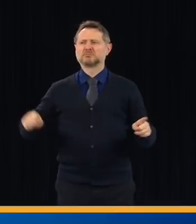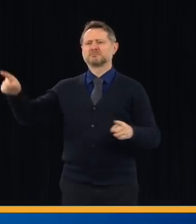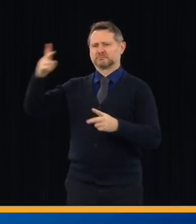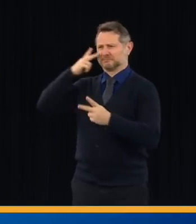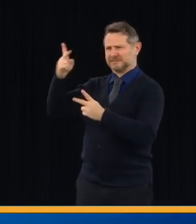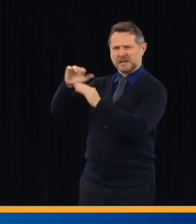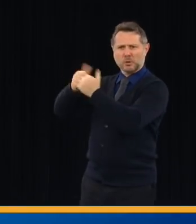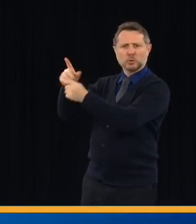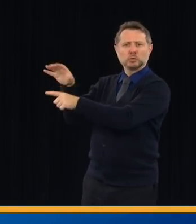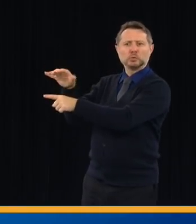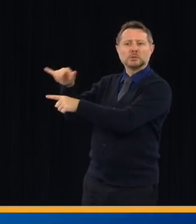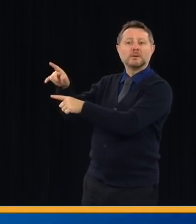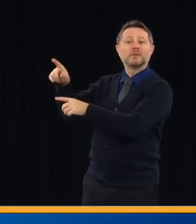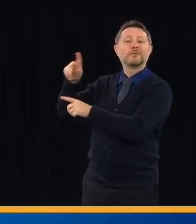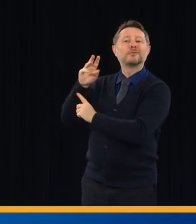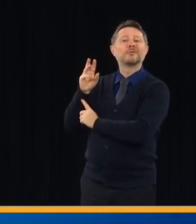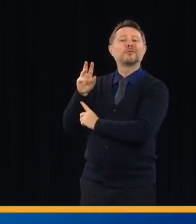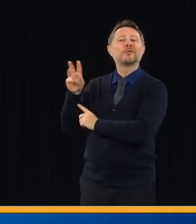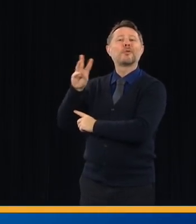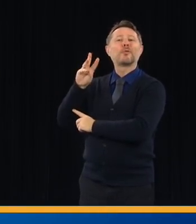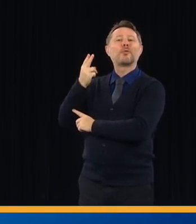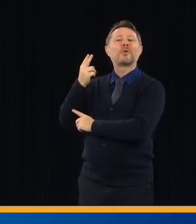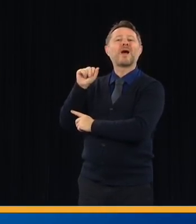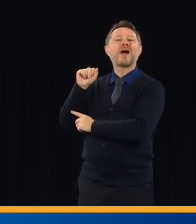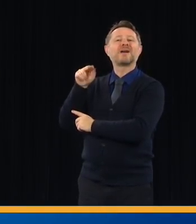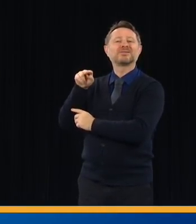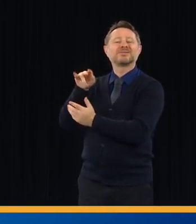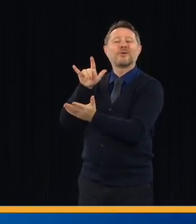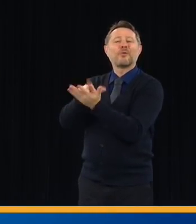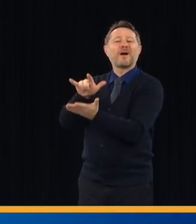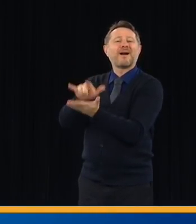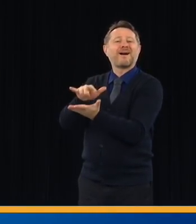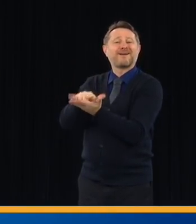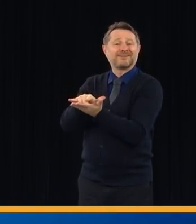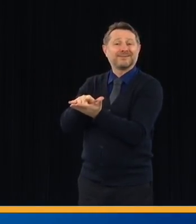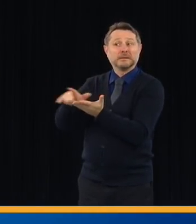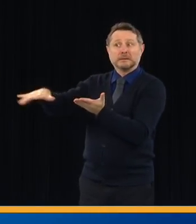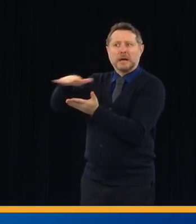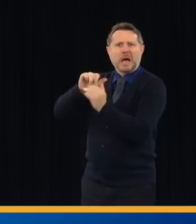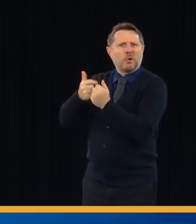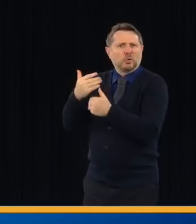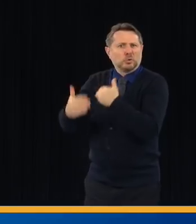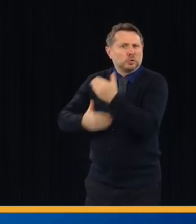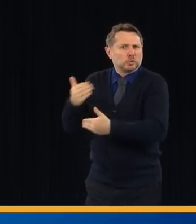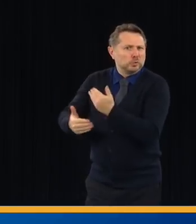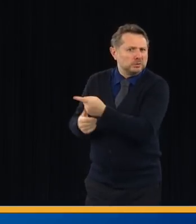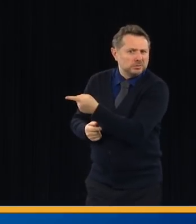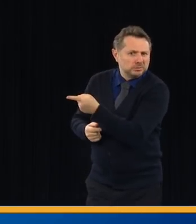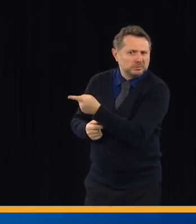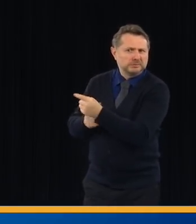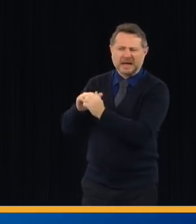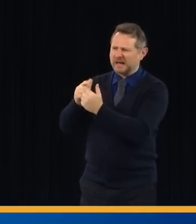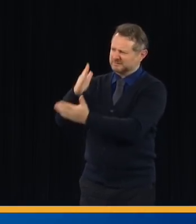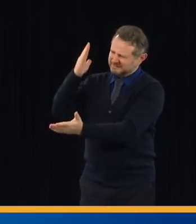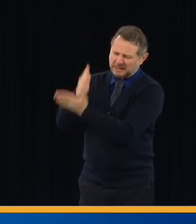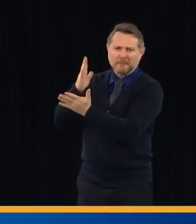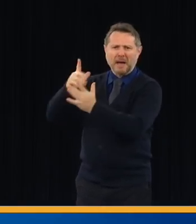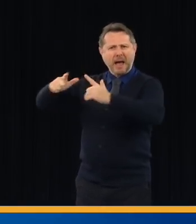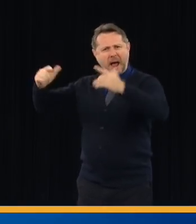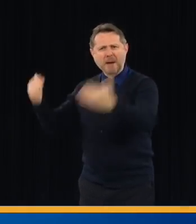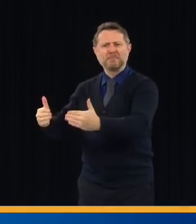the Wuhan province. First order of business was contain the virus in